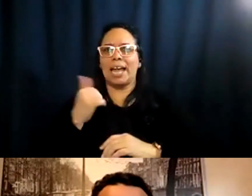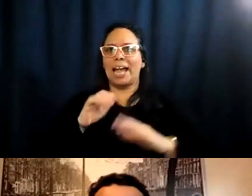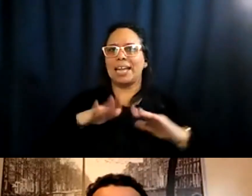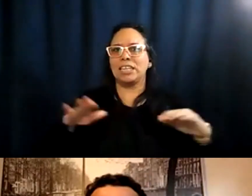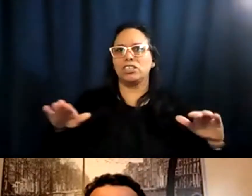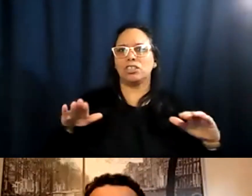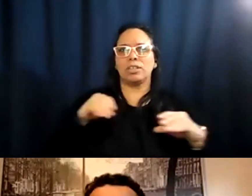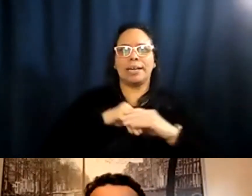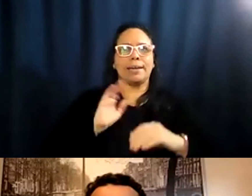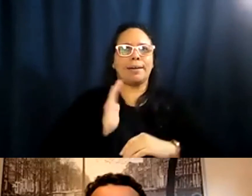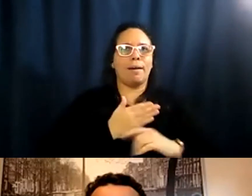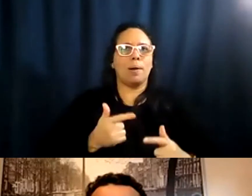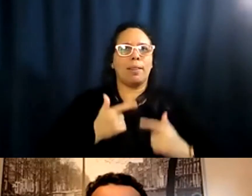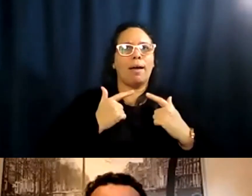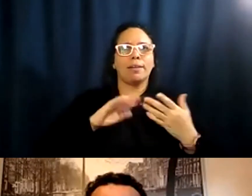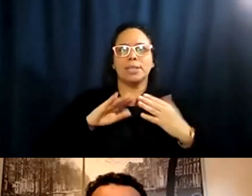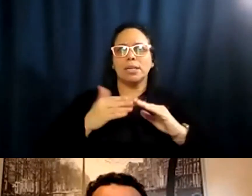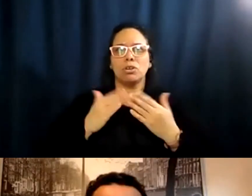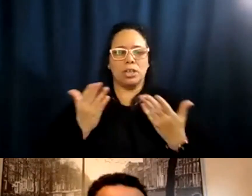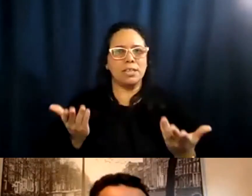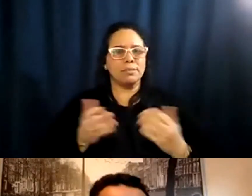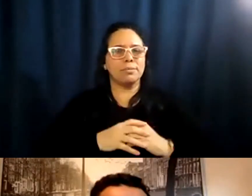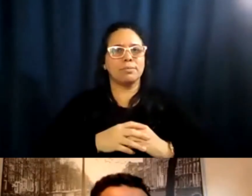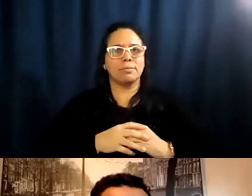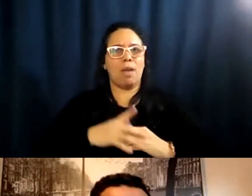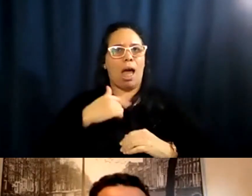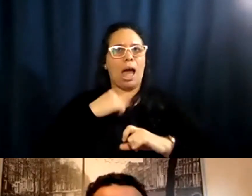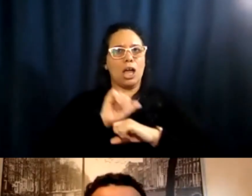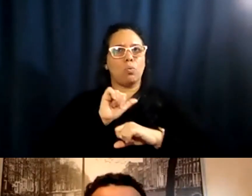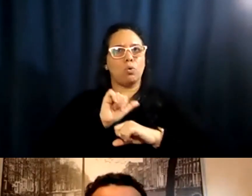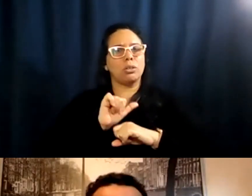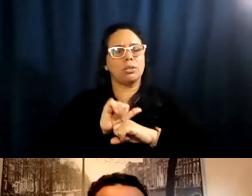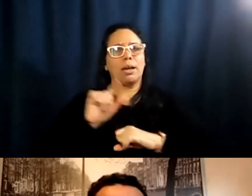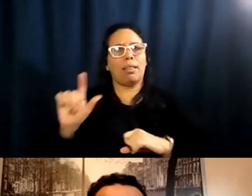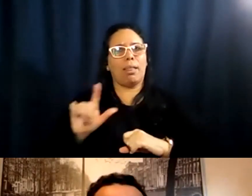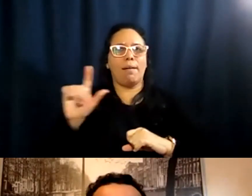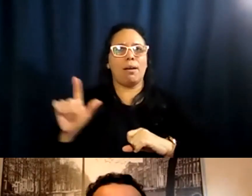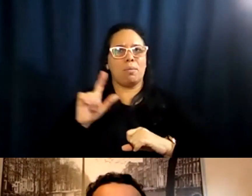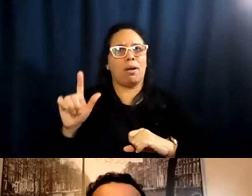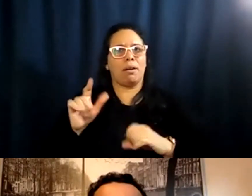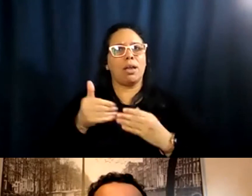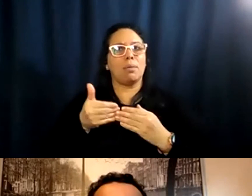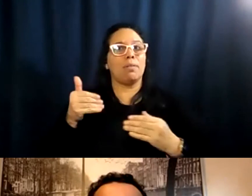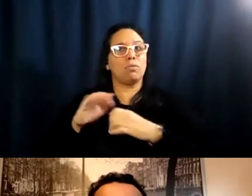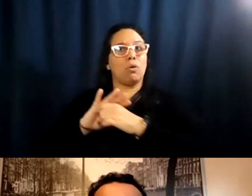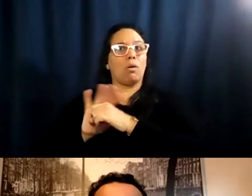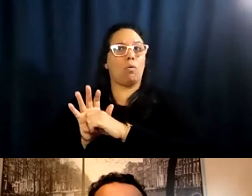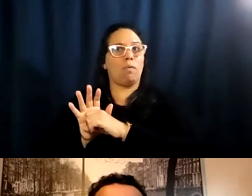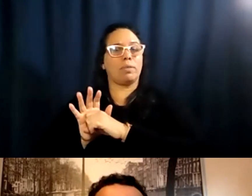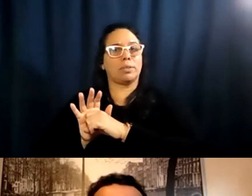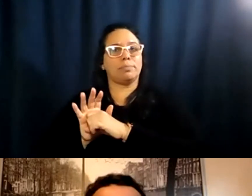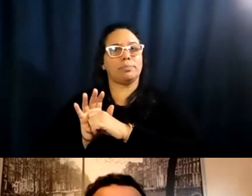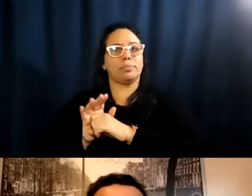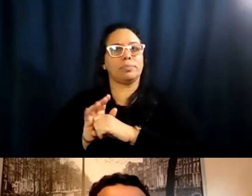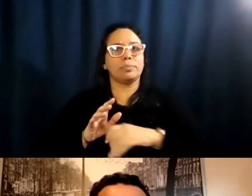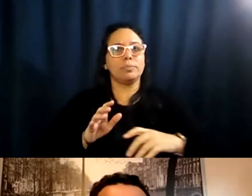communities. So I worked, you know, at a library for a while, and before COVID hit, I took